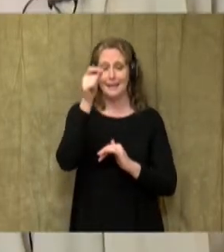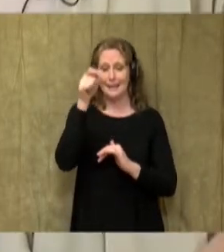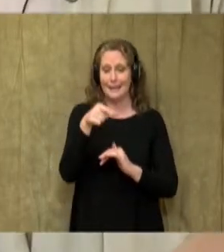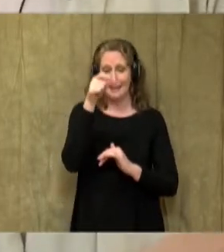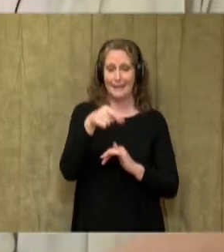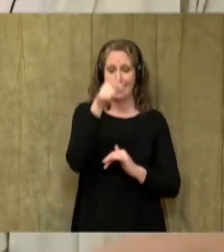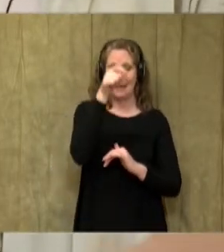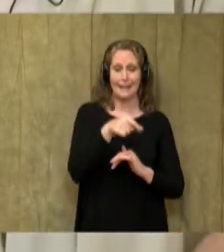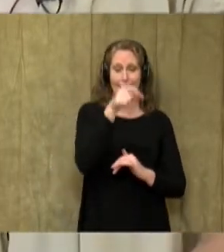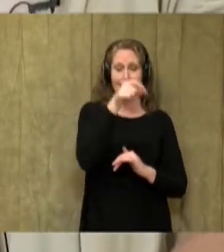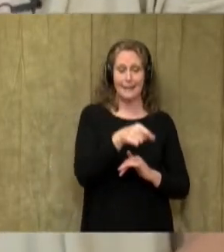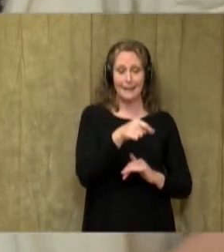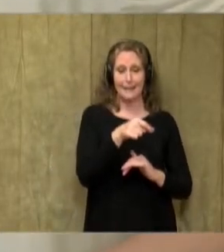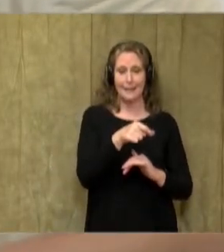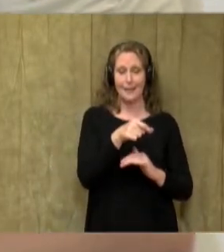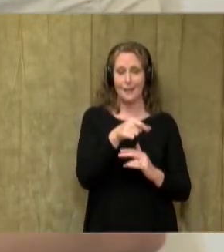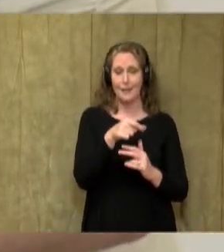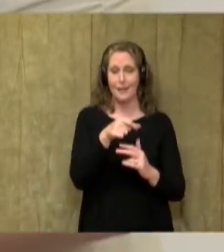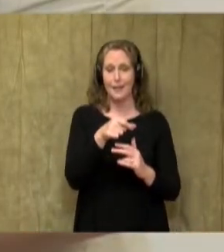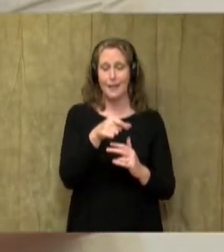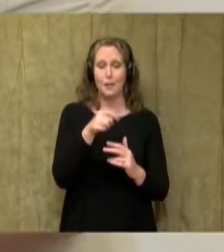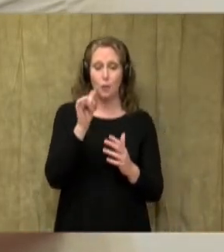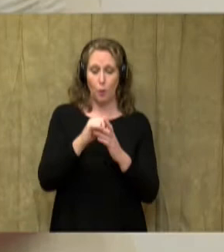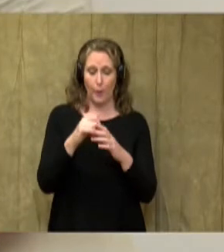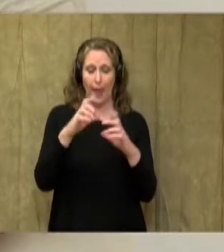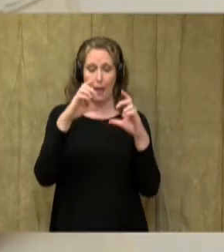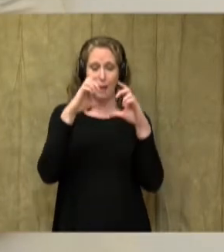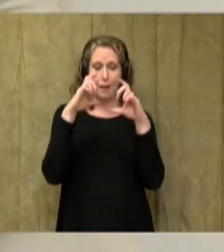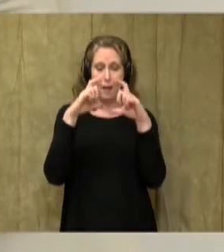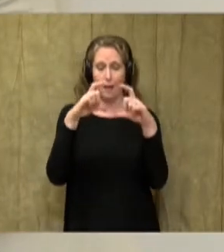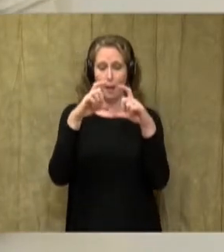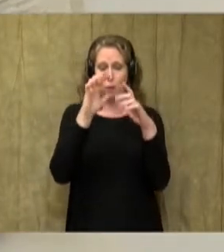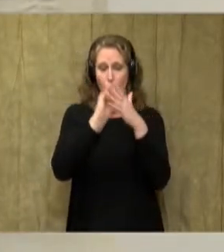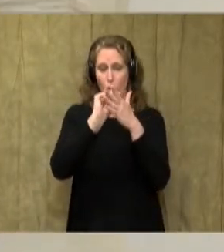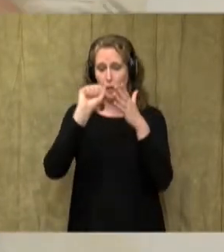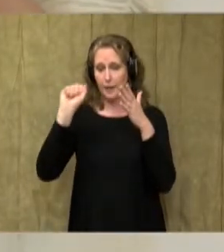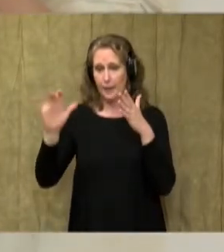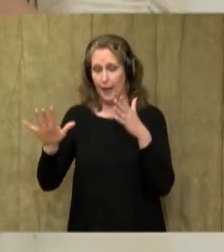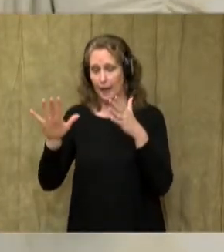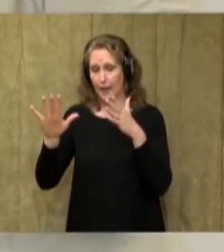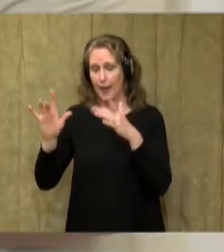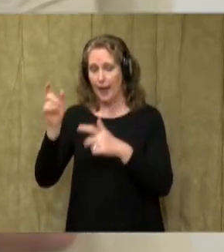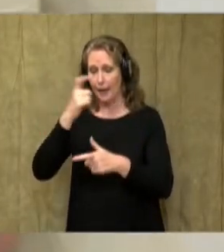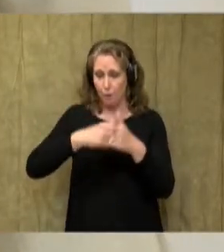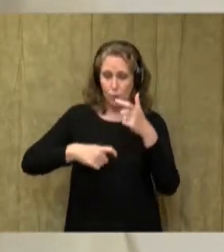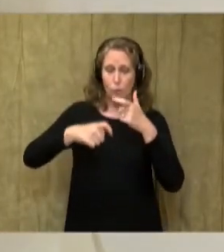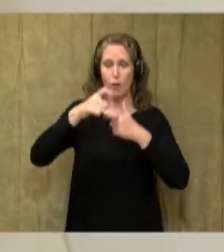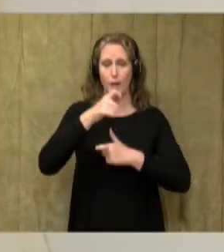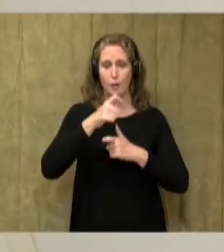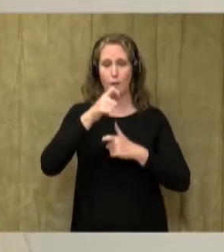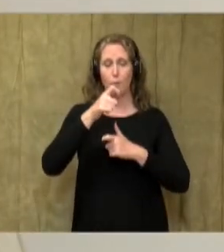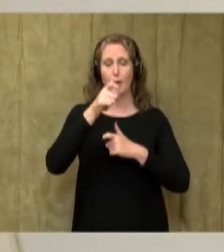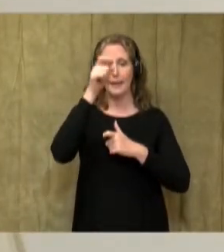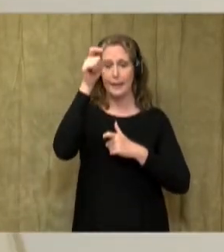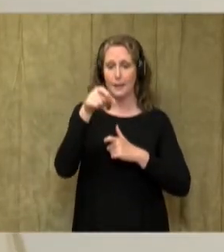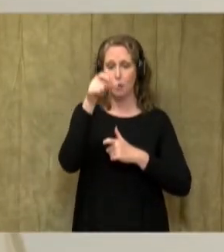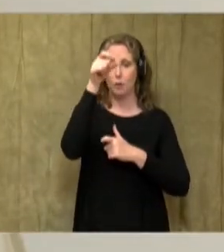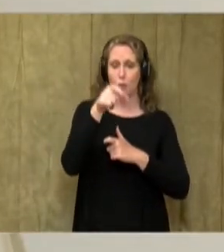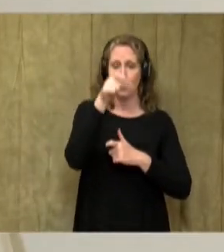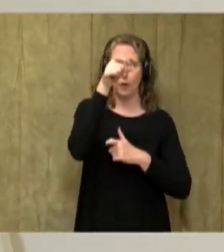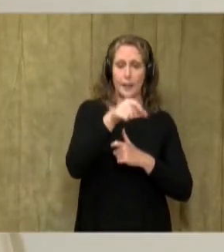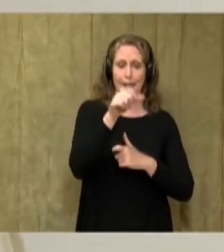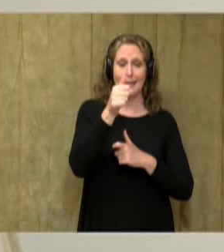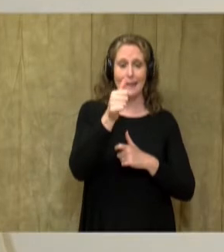100. So we would want to we're going to take this 100 out and we're going to break it up into tens. So we have